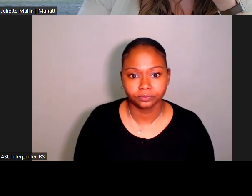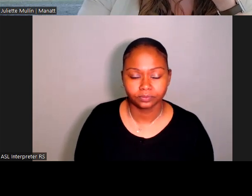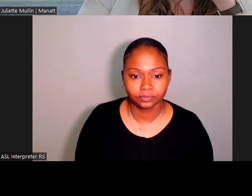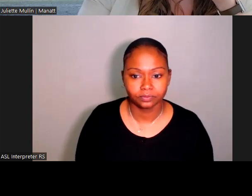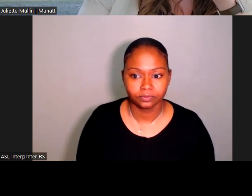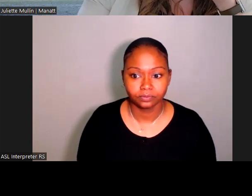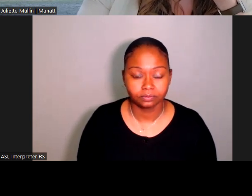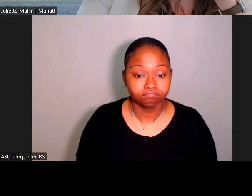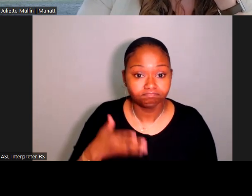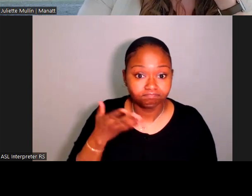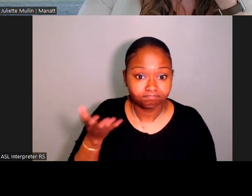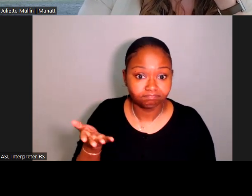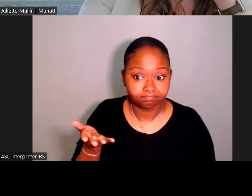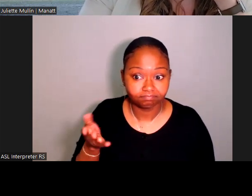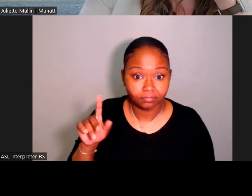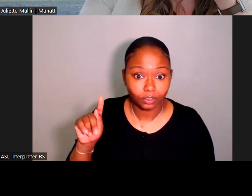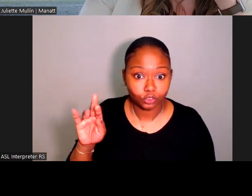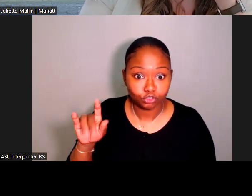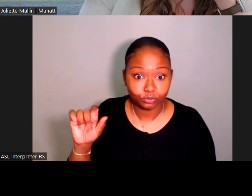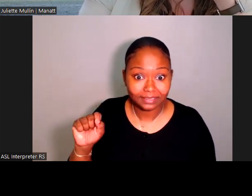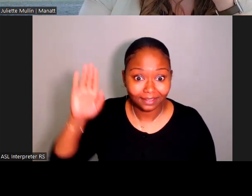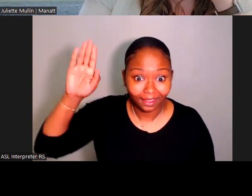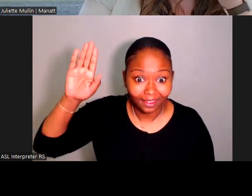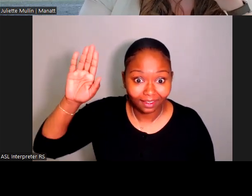And if there's any, Teresa, I see you have your hand raised.